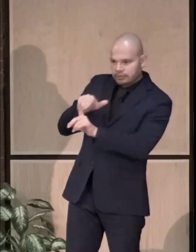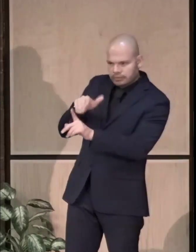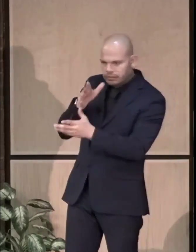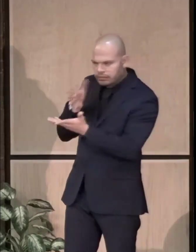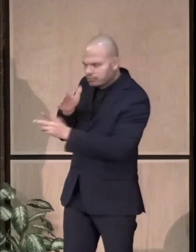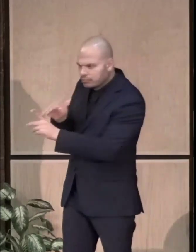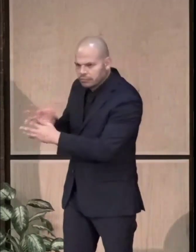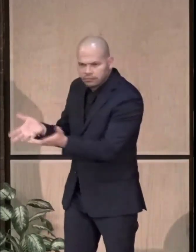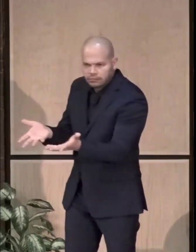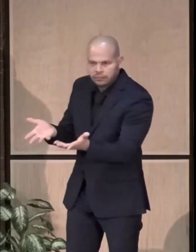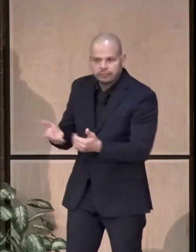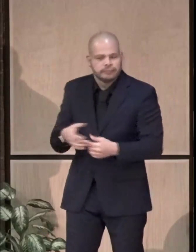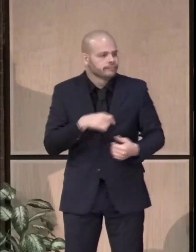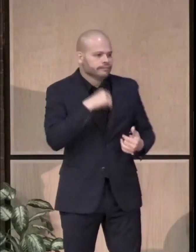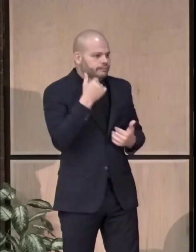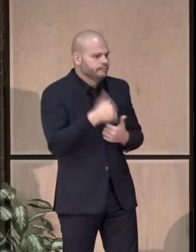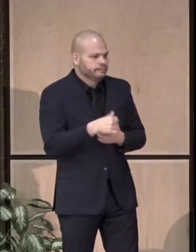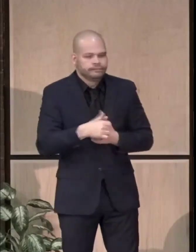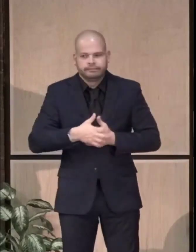Were you in touch with other providers